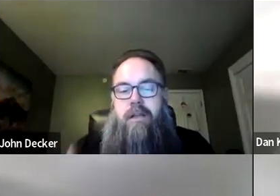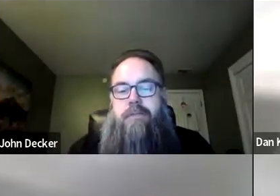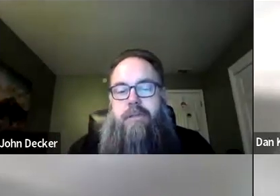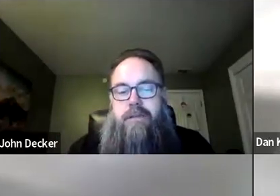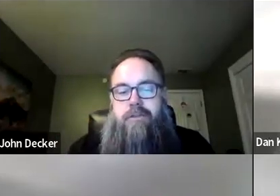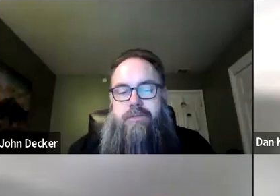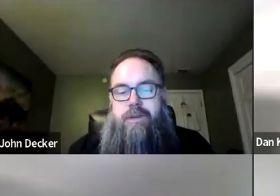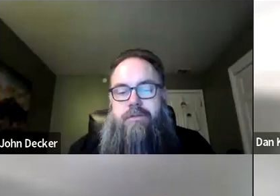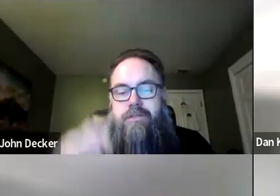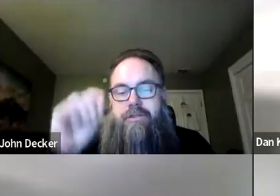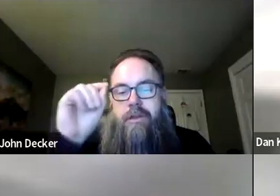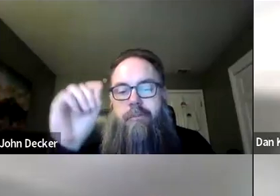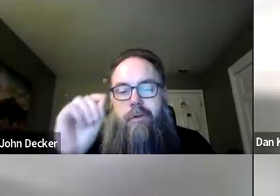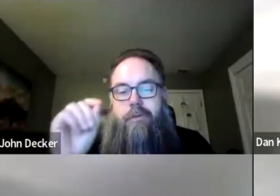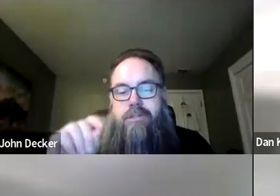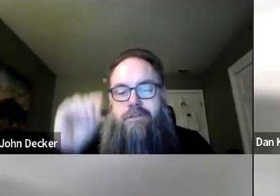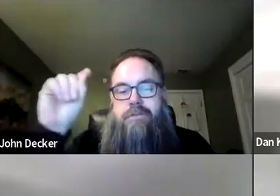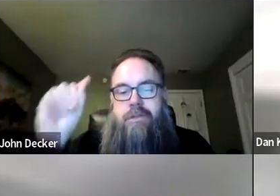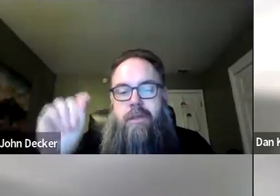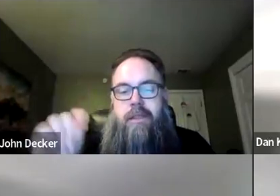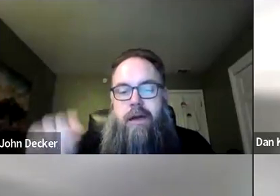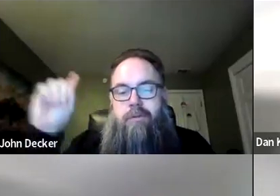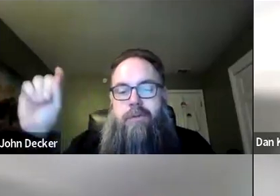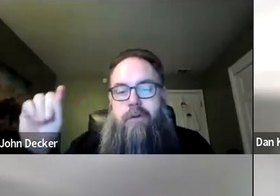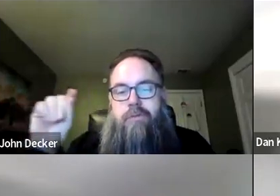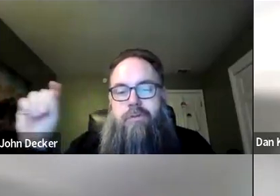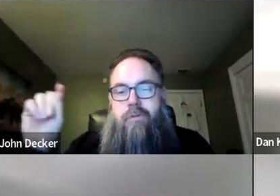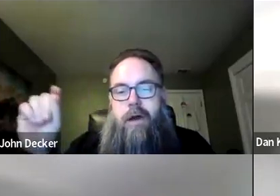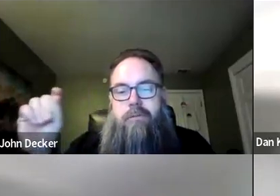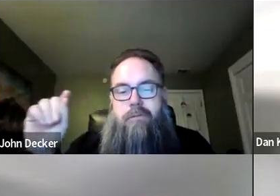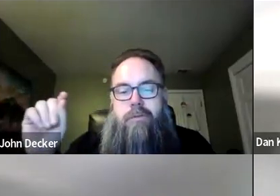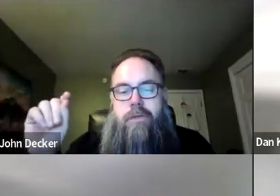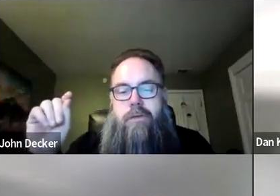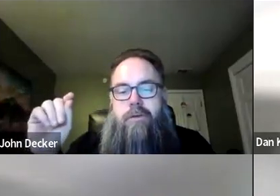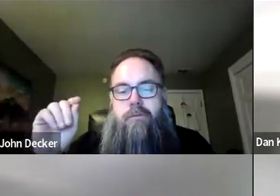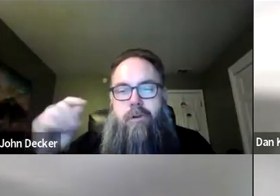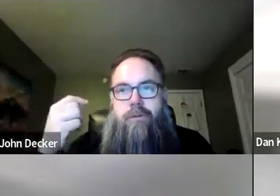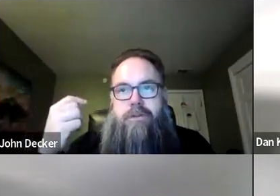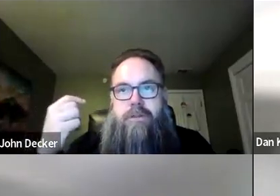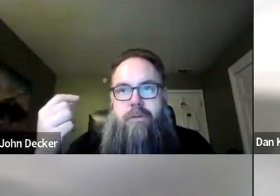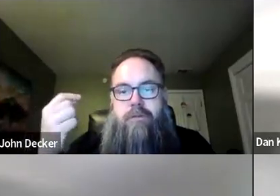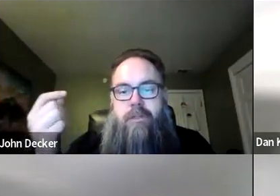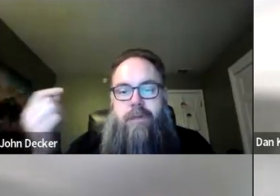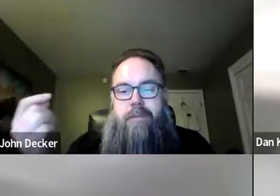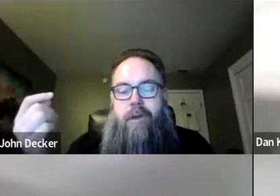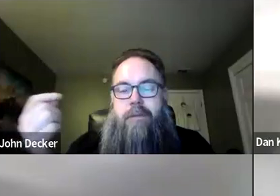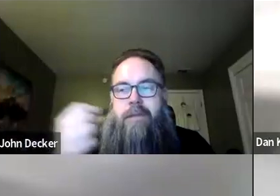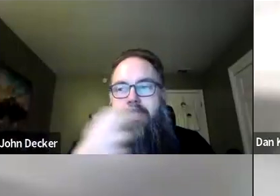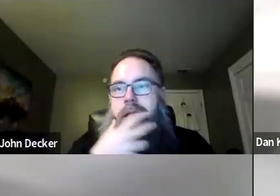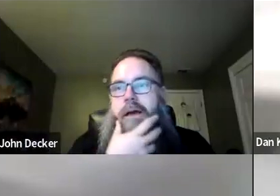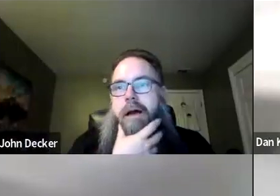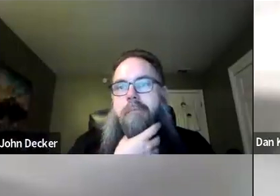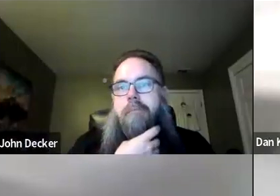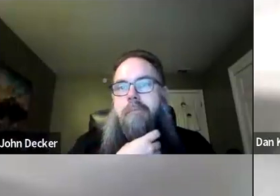across a lot of the service codes. There's a number of issues that were found throughout the workbooks that were developed by the